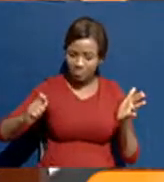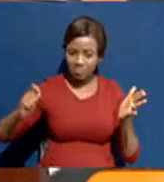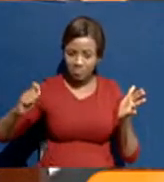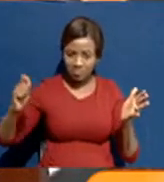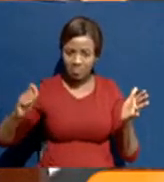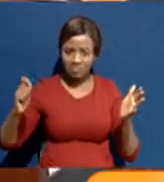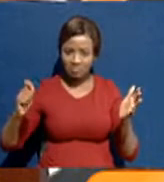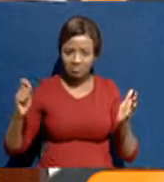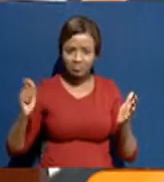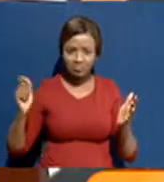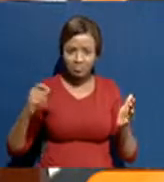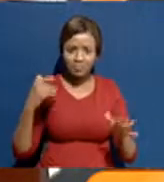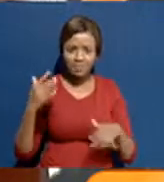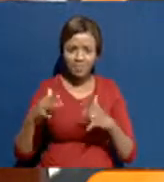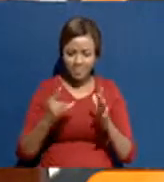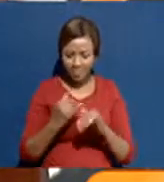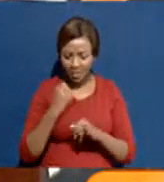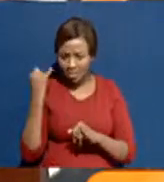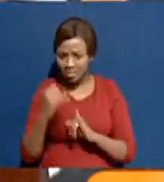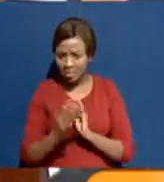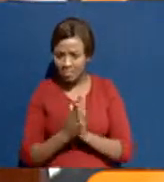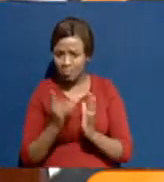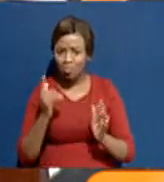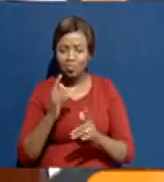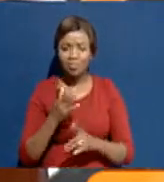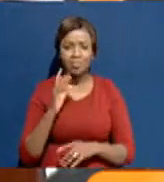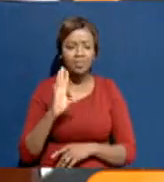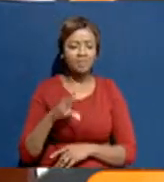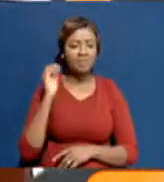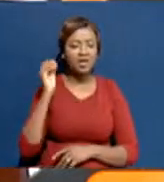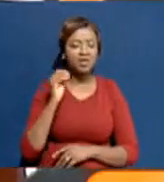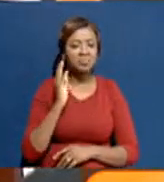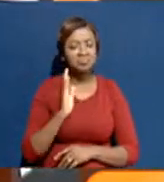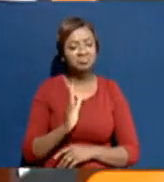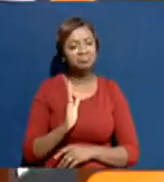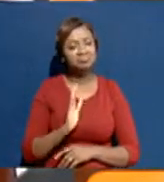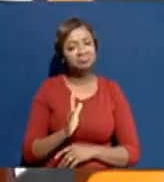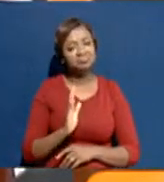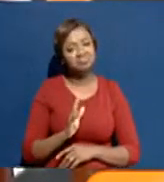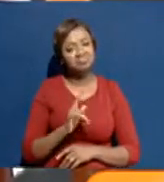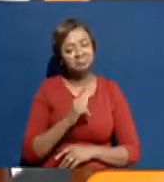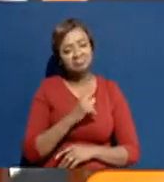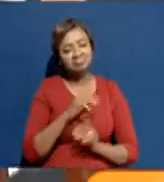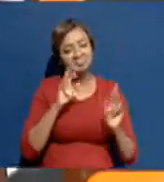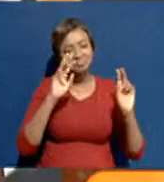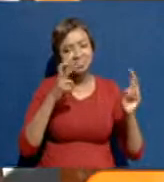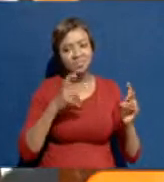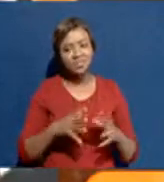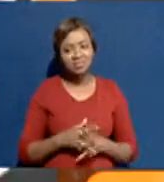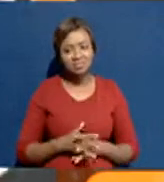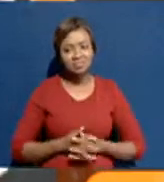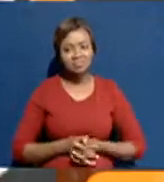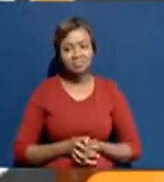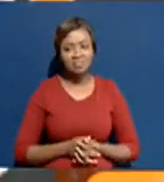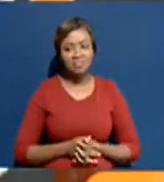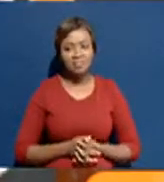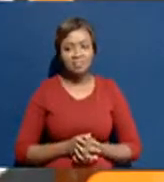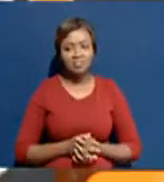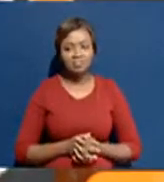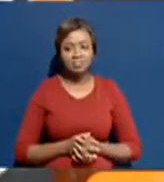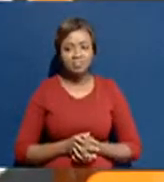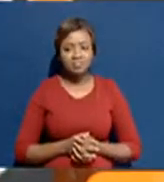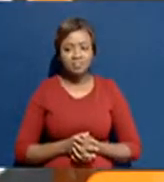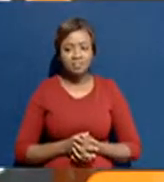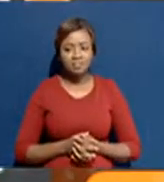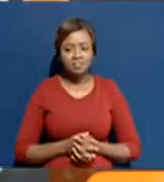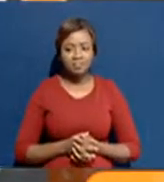think towards the end of the book, you realize that's when I discovered, really, I was just a referee of a very dirty game. But again,